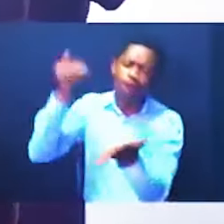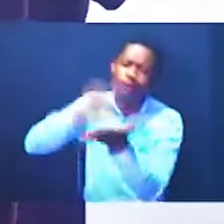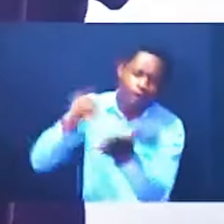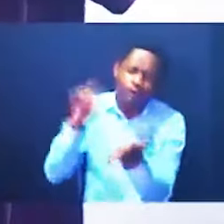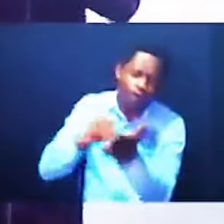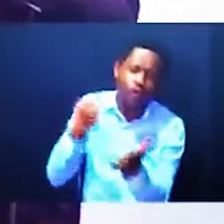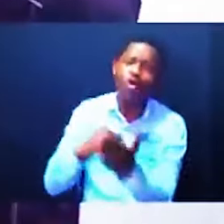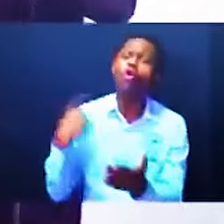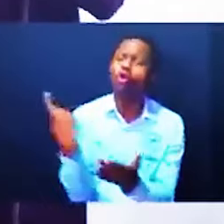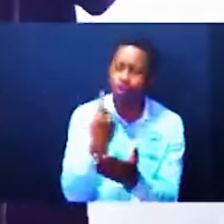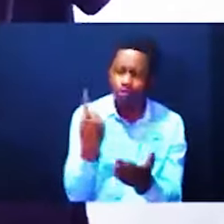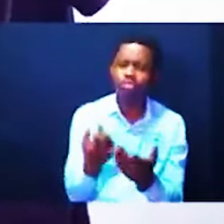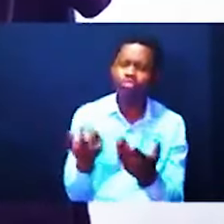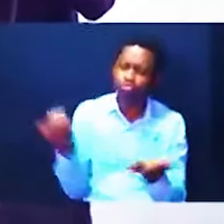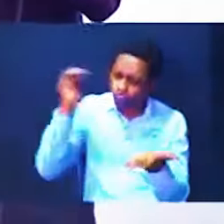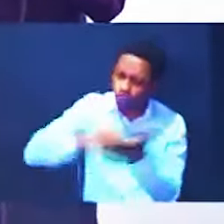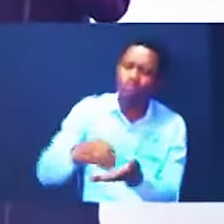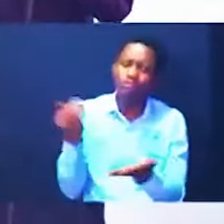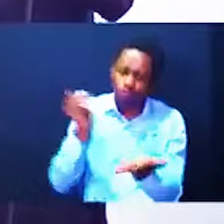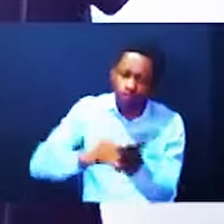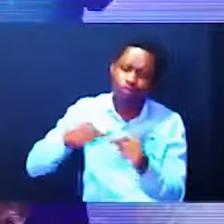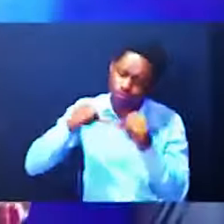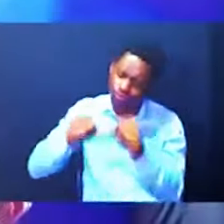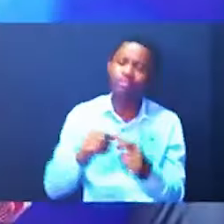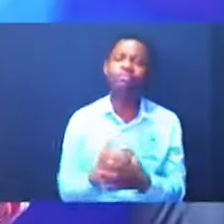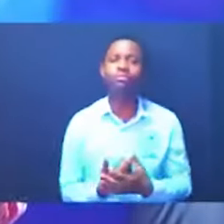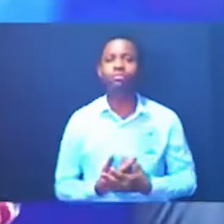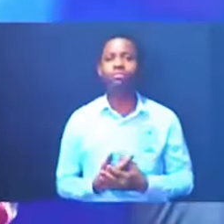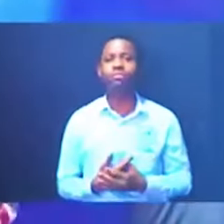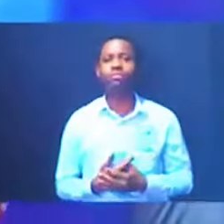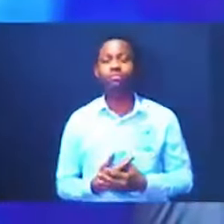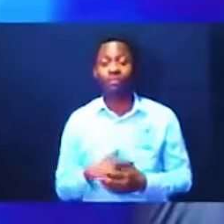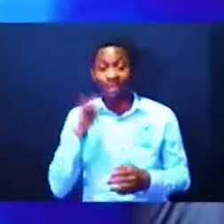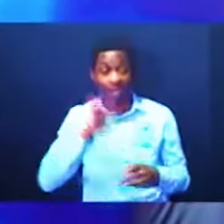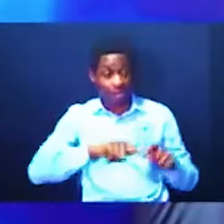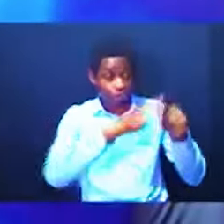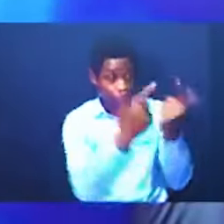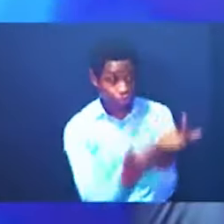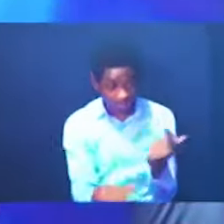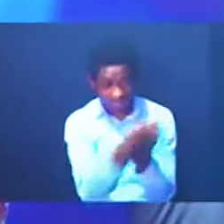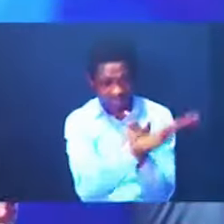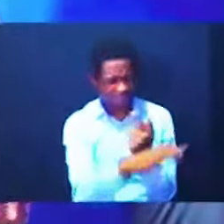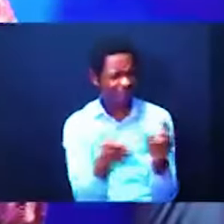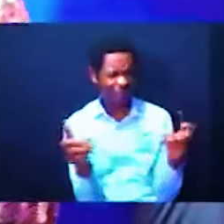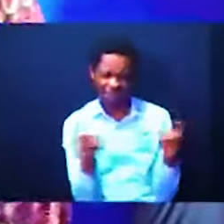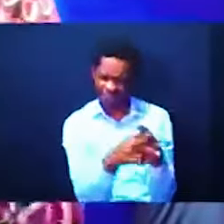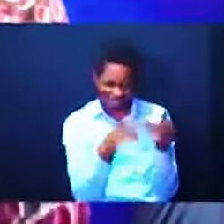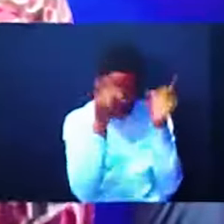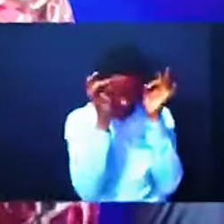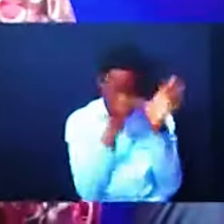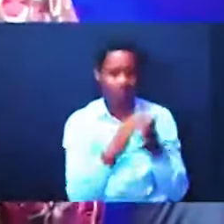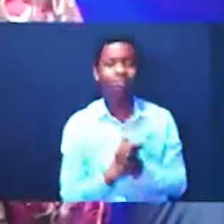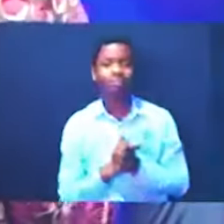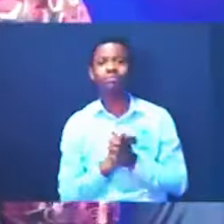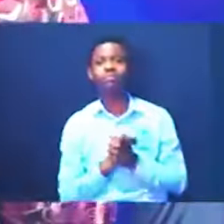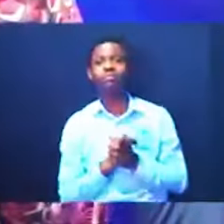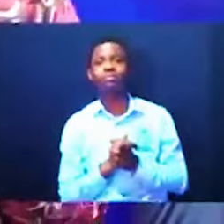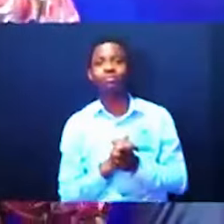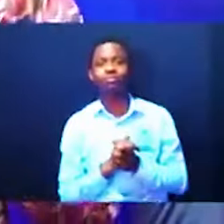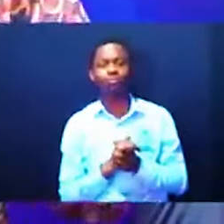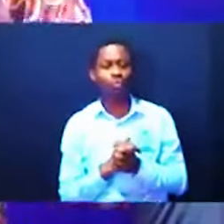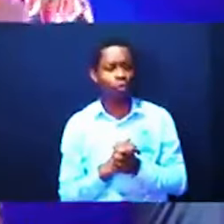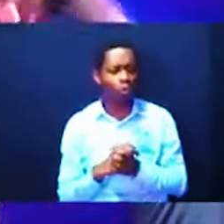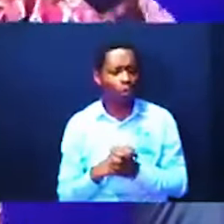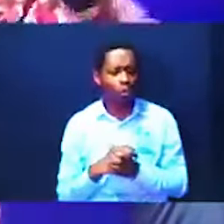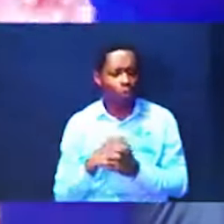pono. Went to me and kuwa, or manisi wow. Now they are very dangerous. Oh, you, papa. They are always scheming